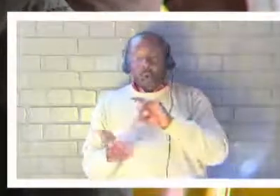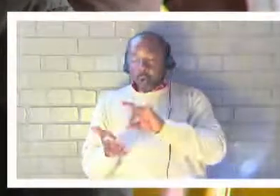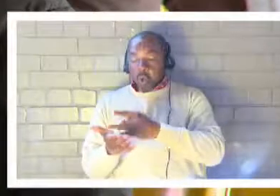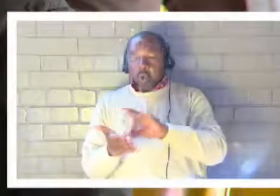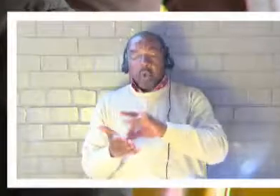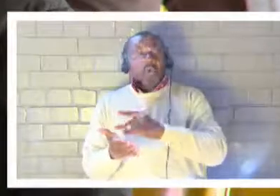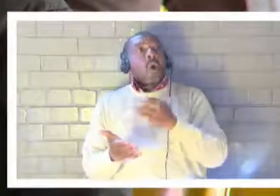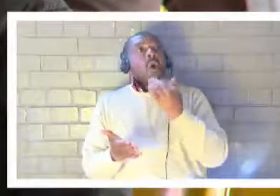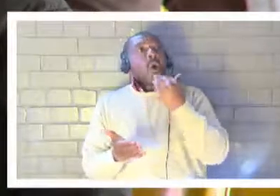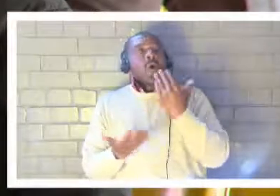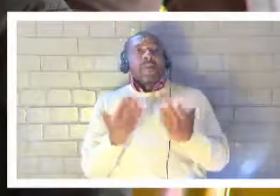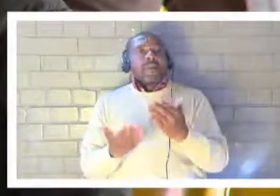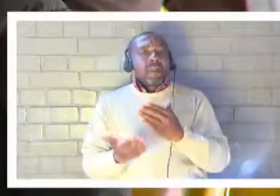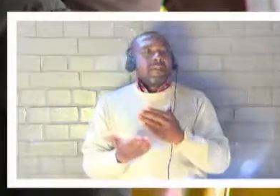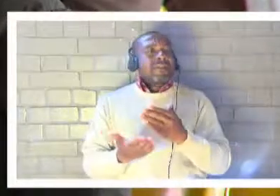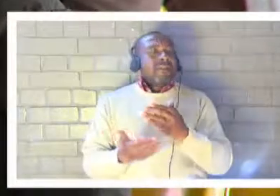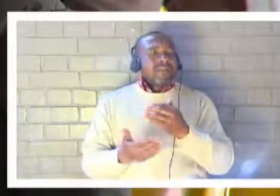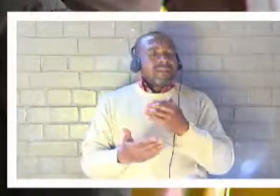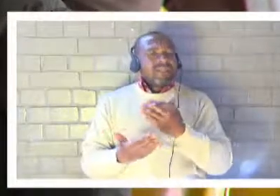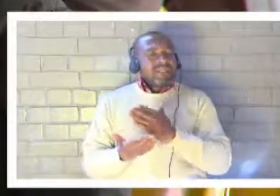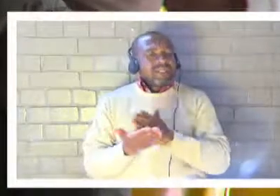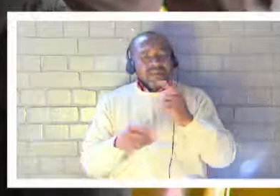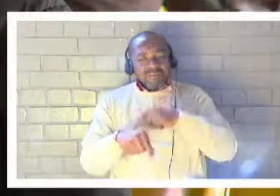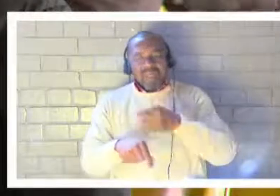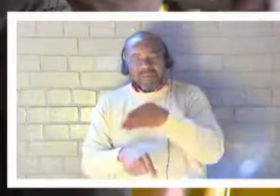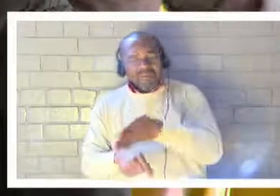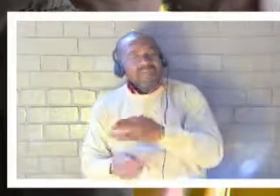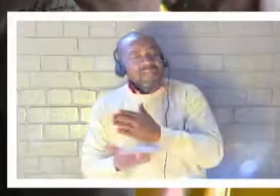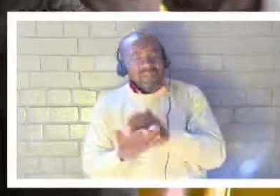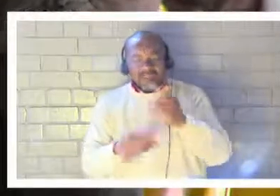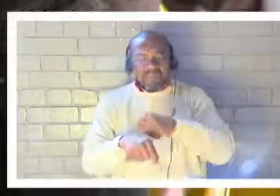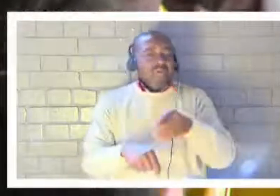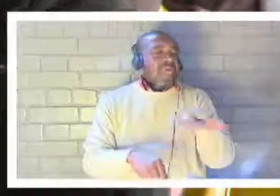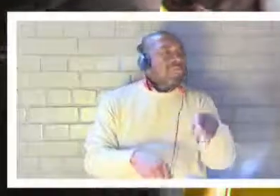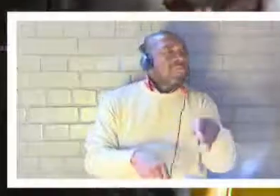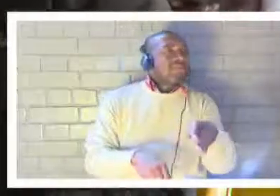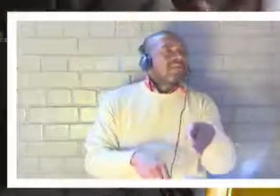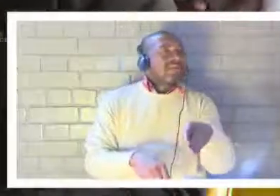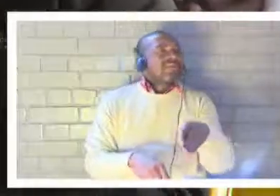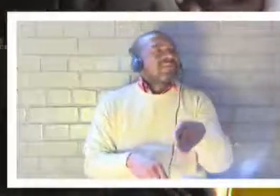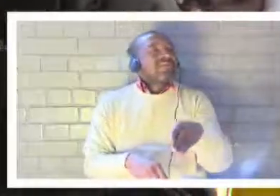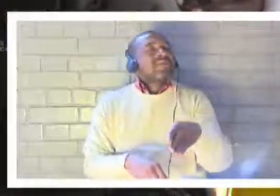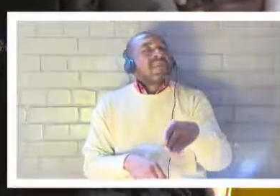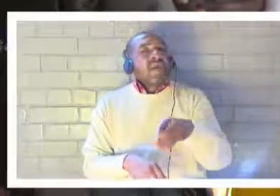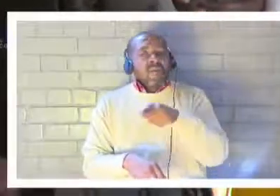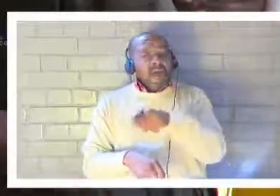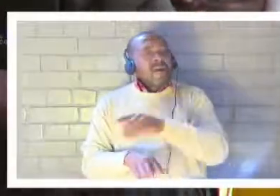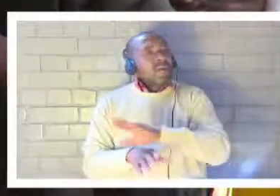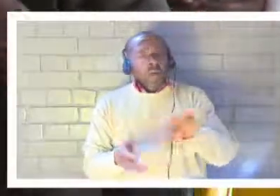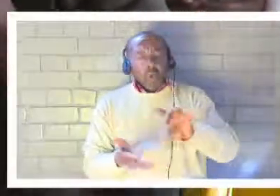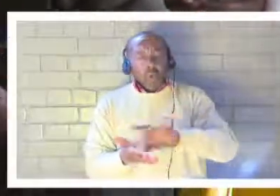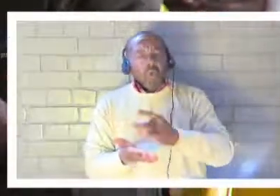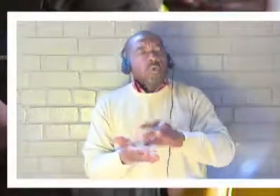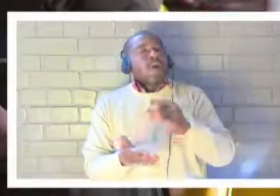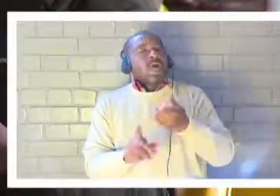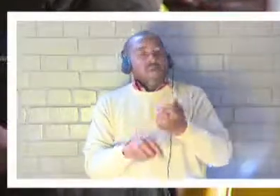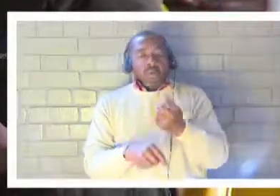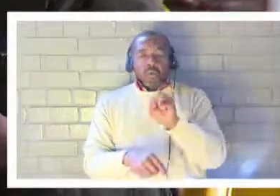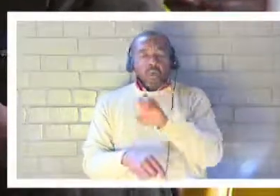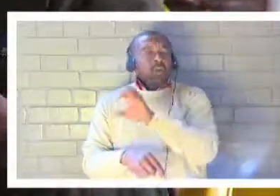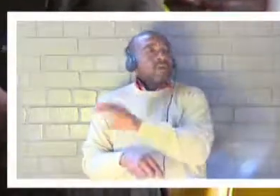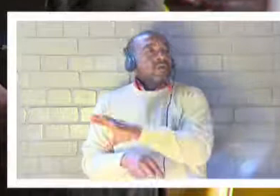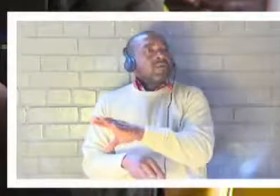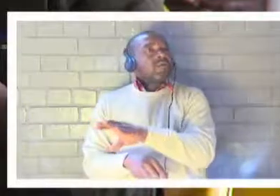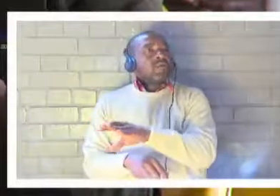are not people who are residing in Soweto. That is simply because when DID may be advertising